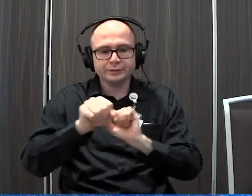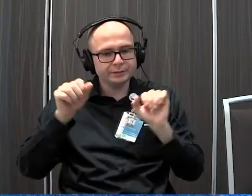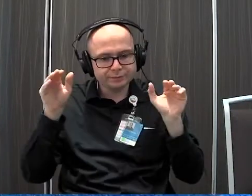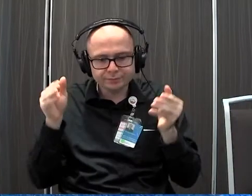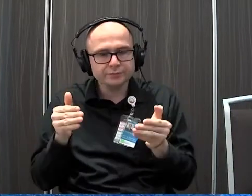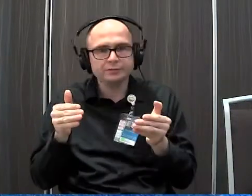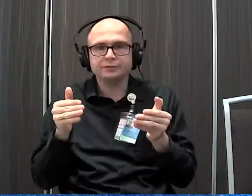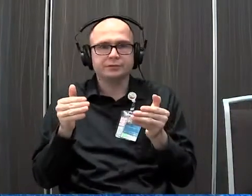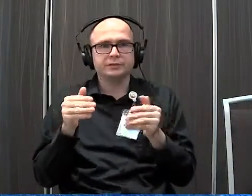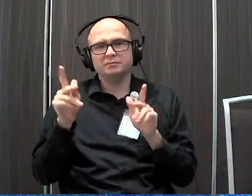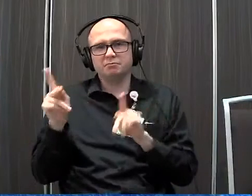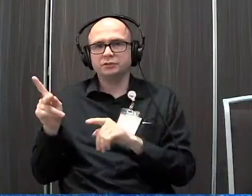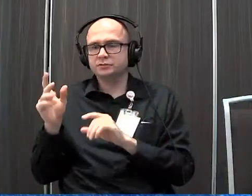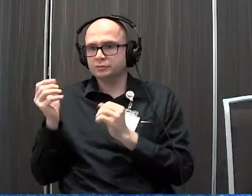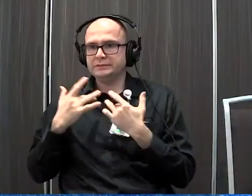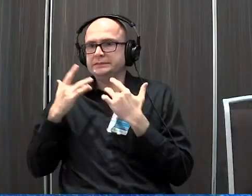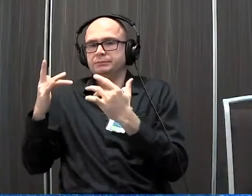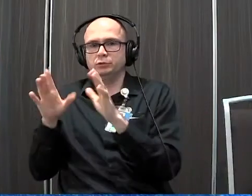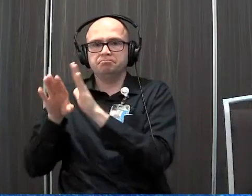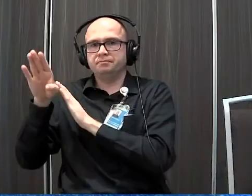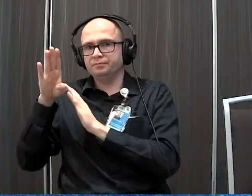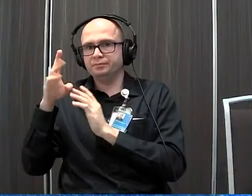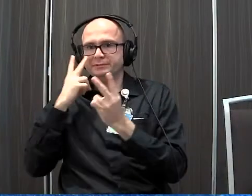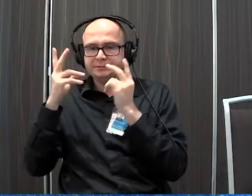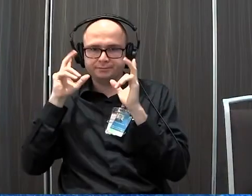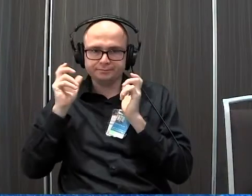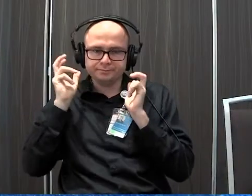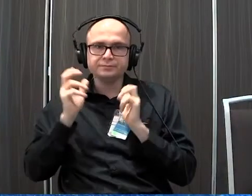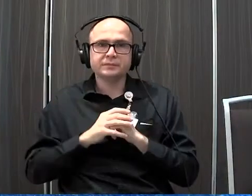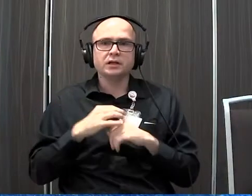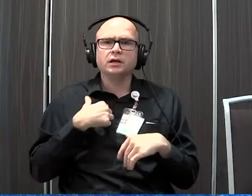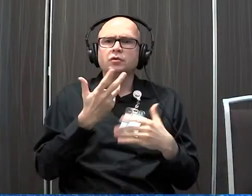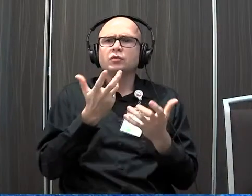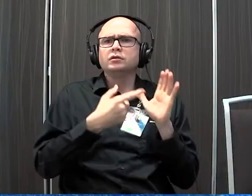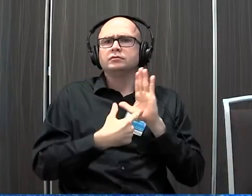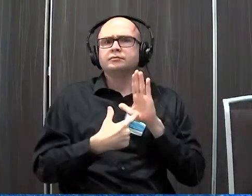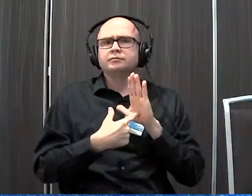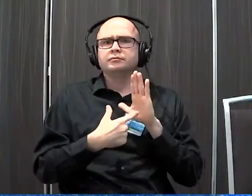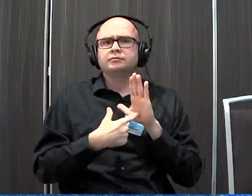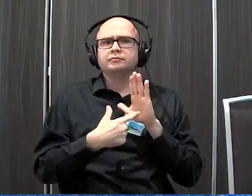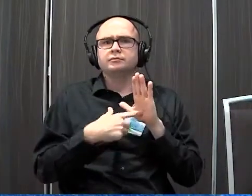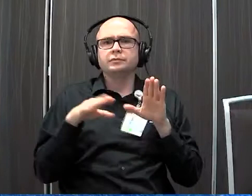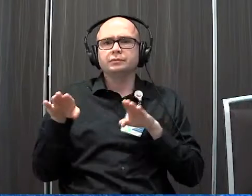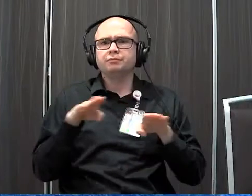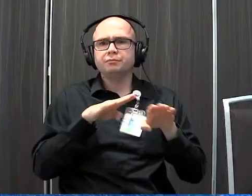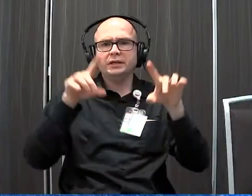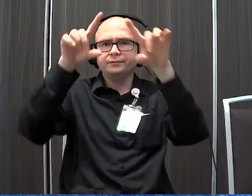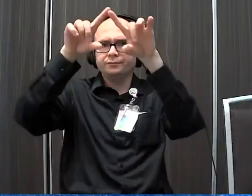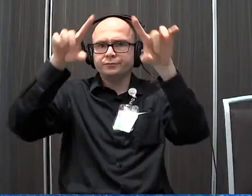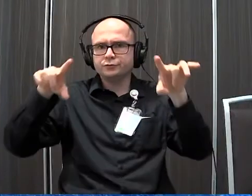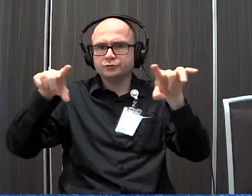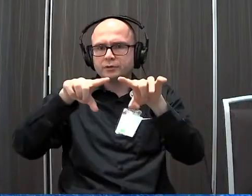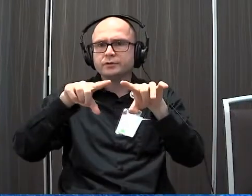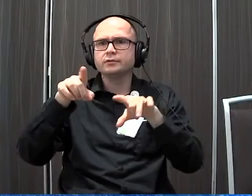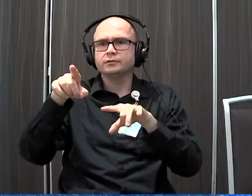would with someone with typical senses. I also just wanted to highlight the behavior triangle, which provides